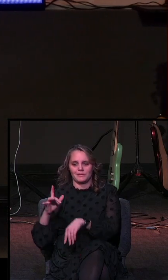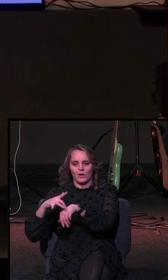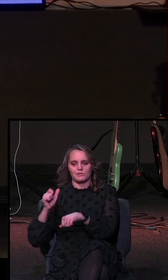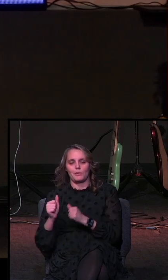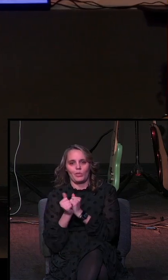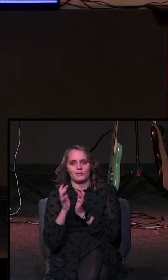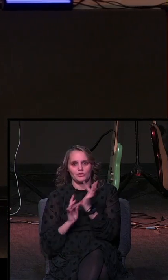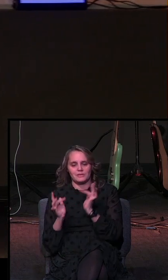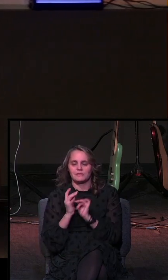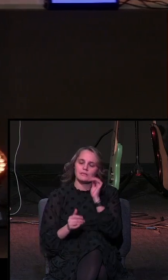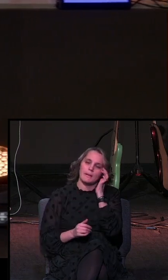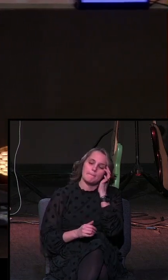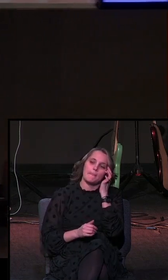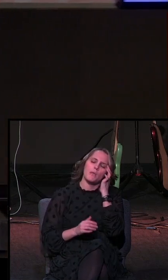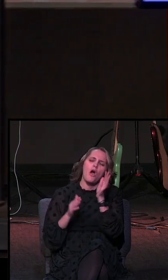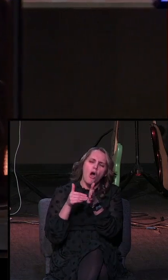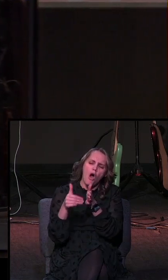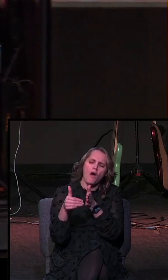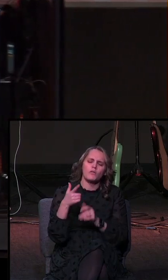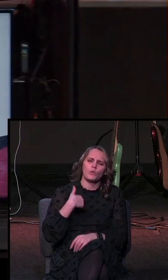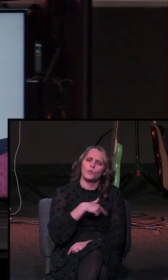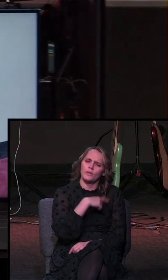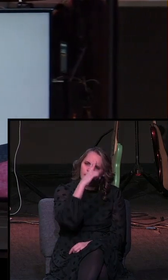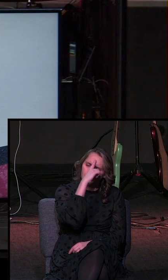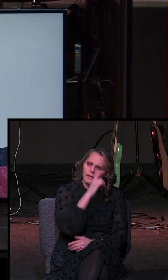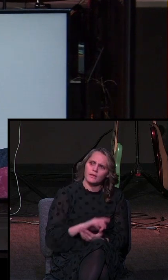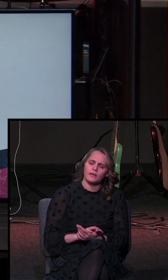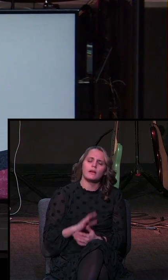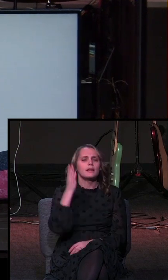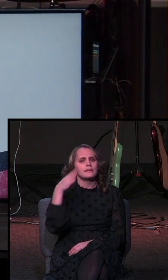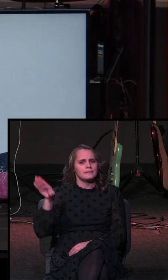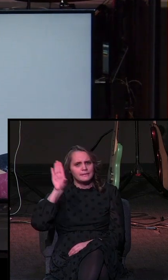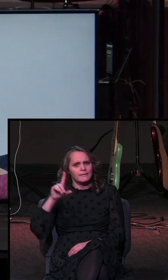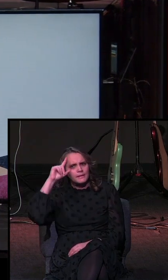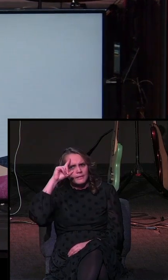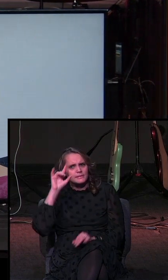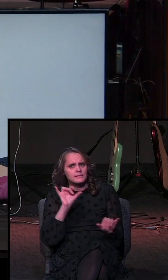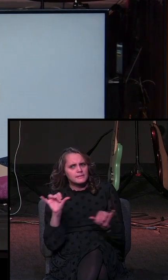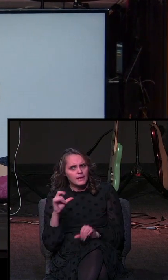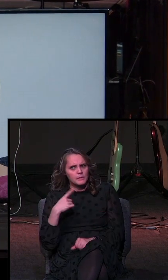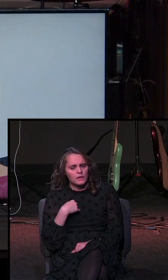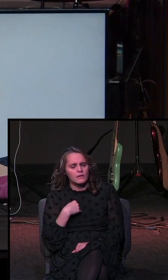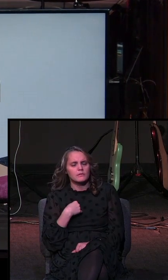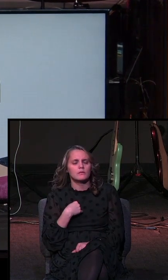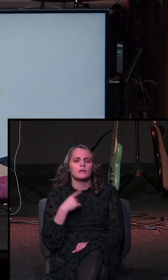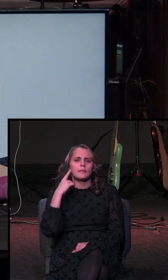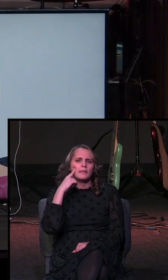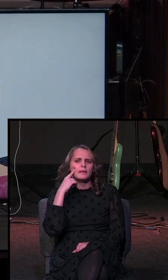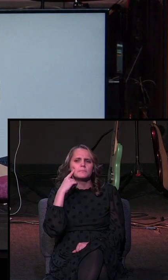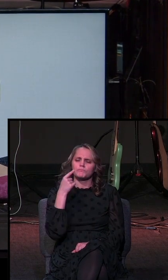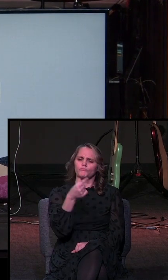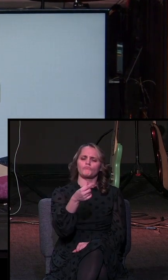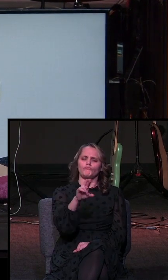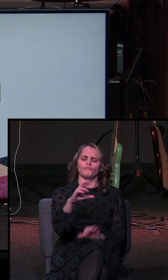We forget about this, don't we? A lot of times we think God thinks like we do. When God looks at Grand Rapids, our city, the greater Grand